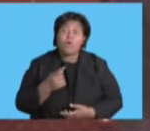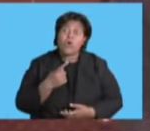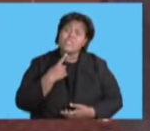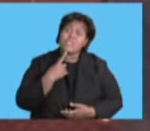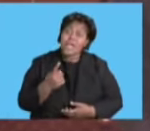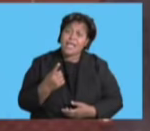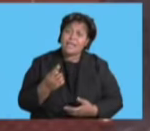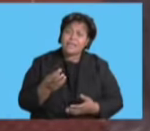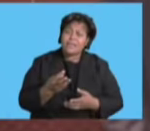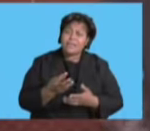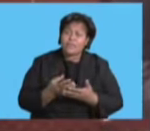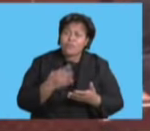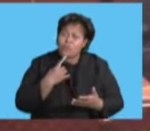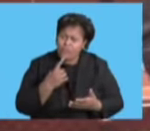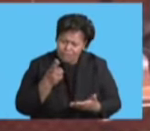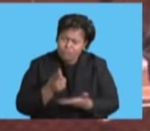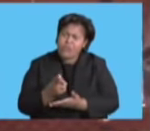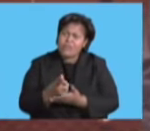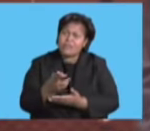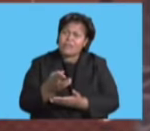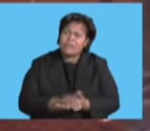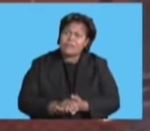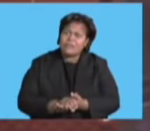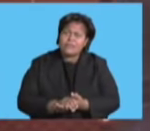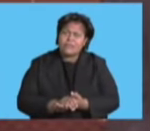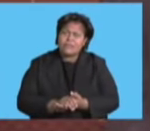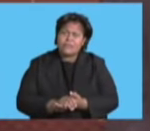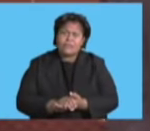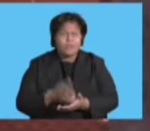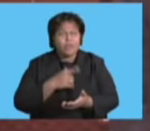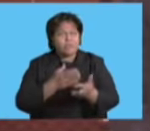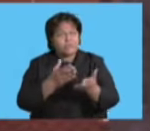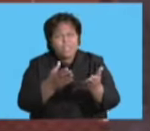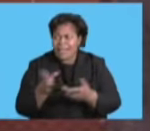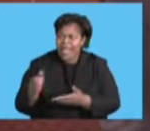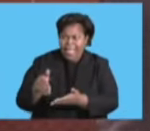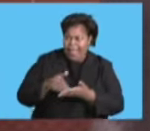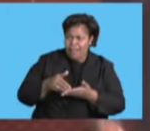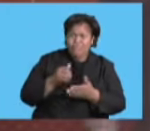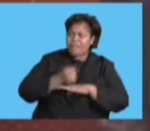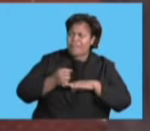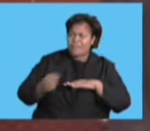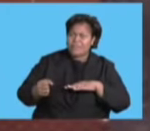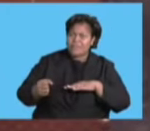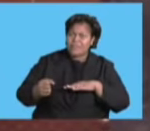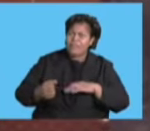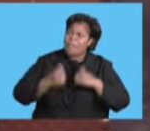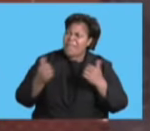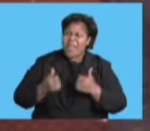house, in reference to accusation held from government on this side of the house, or the opposition responsible for many